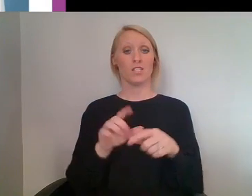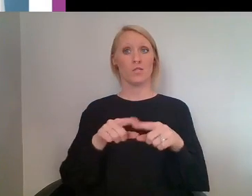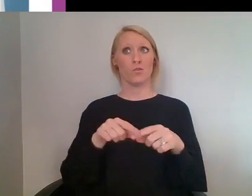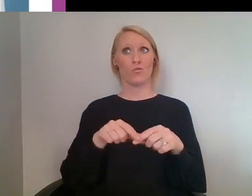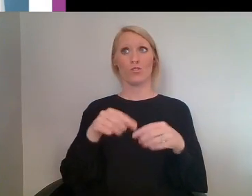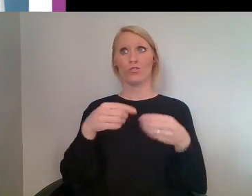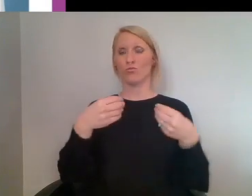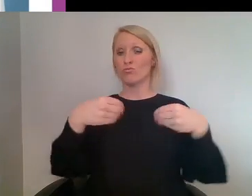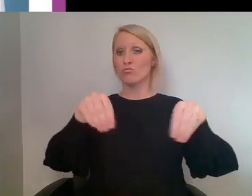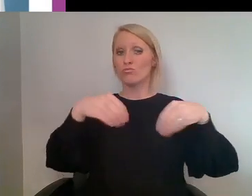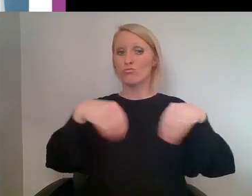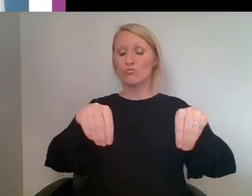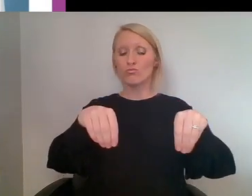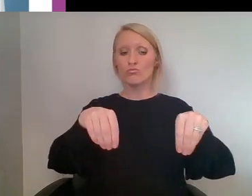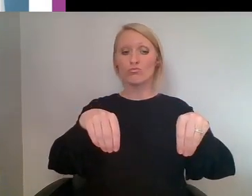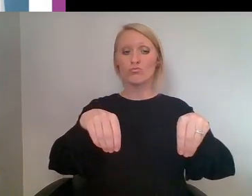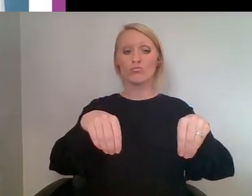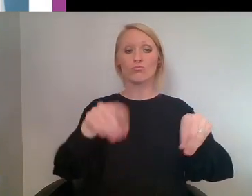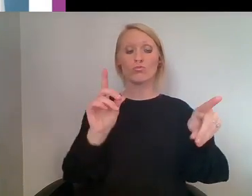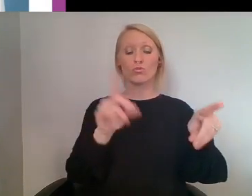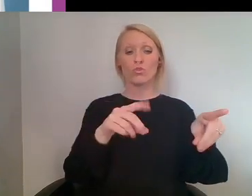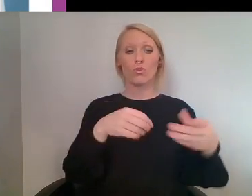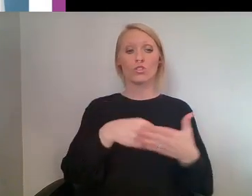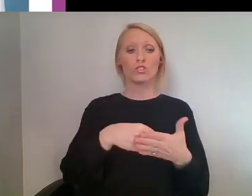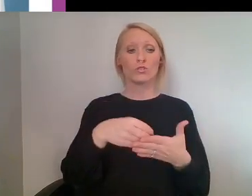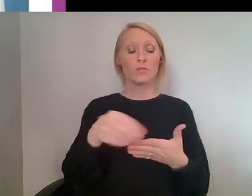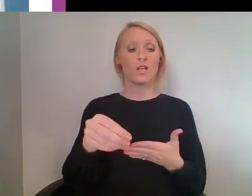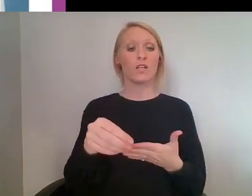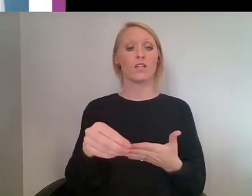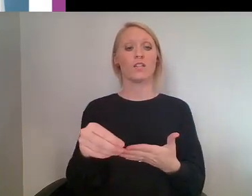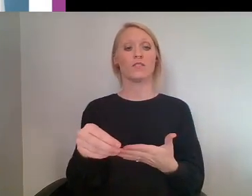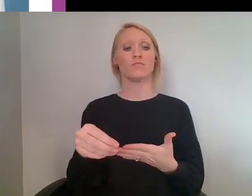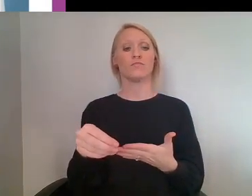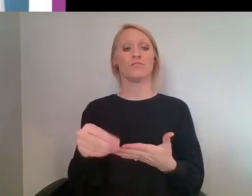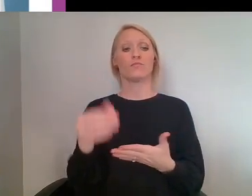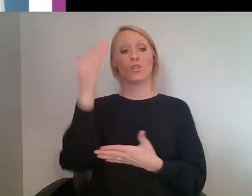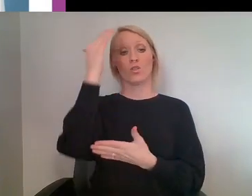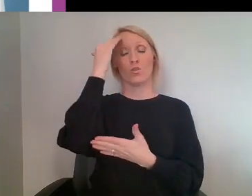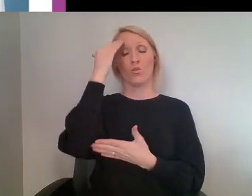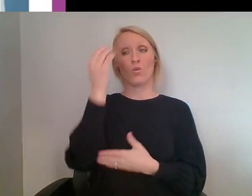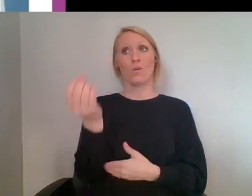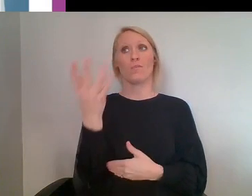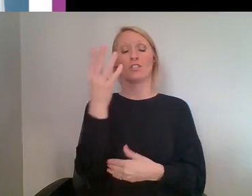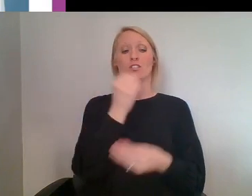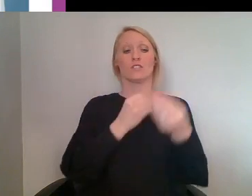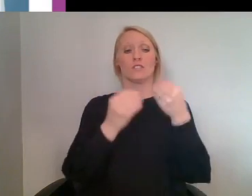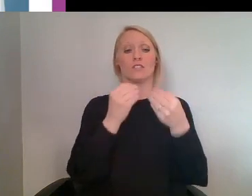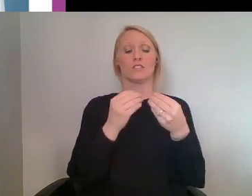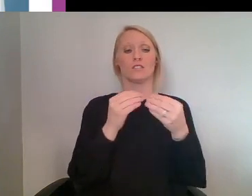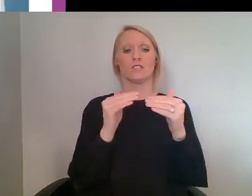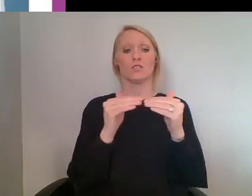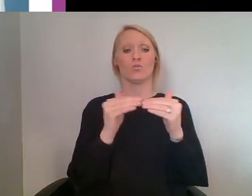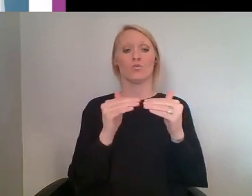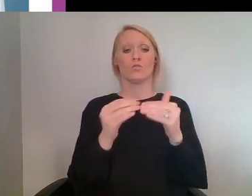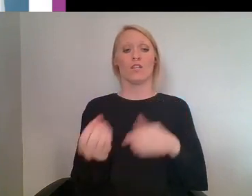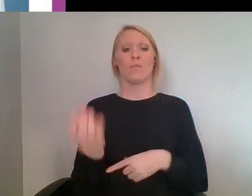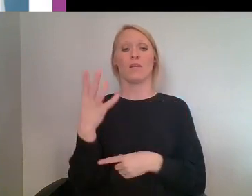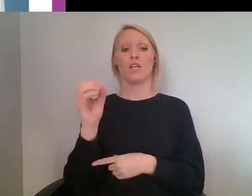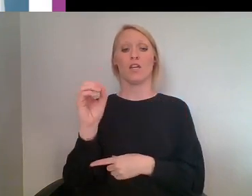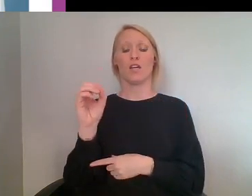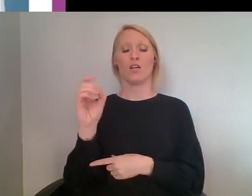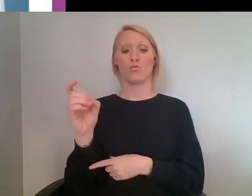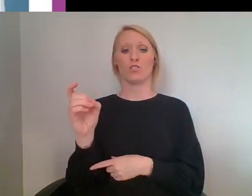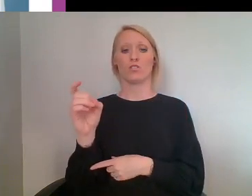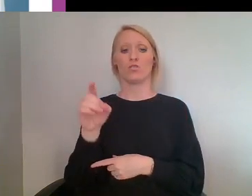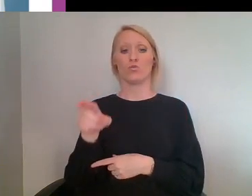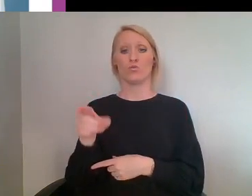face big, right? Not like a deck of cards size. So knowing how much you're eating will tell you how many ounces that you're getting. Hamburger